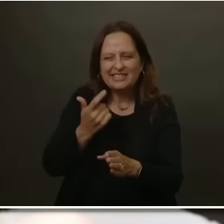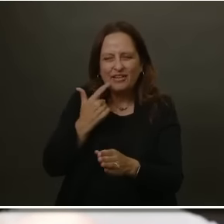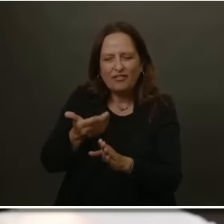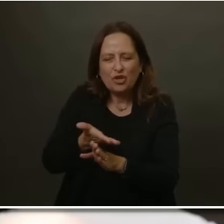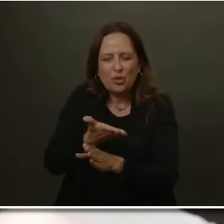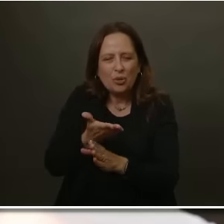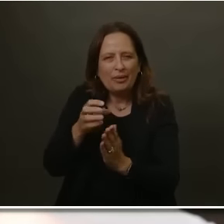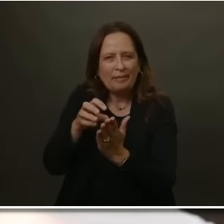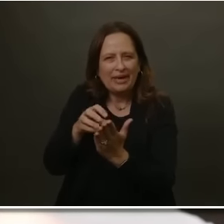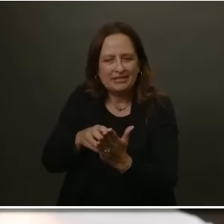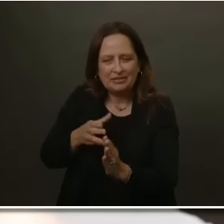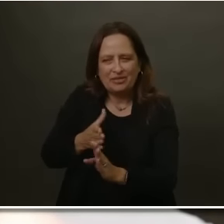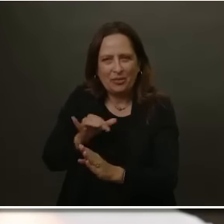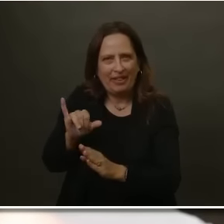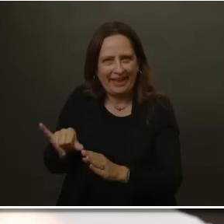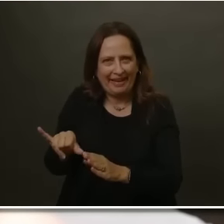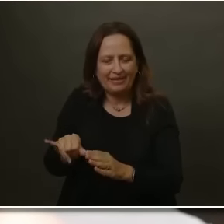that.